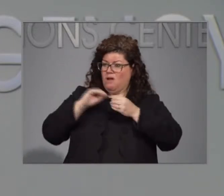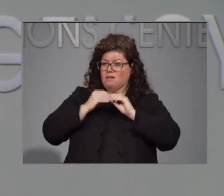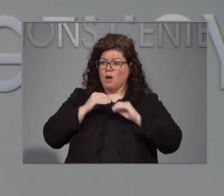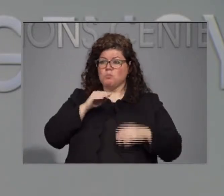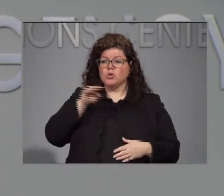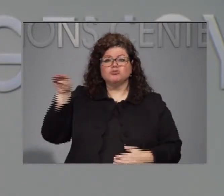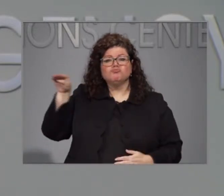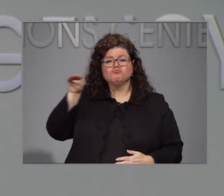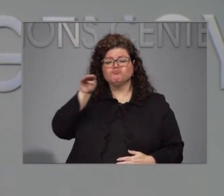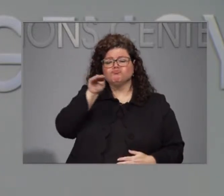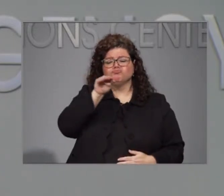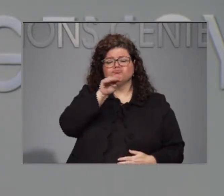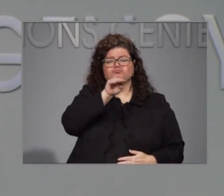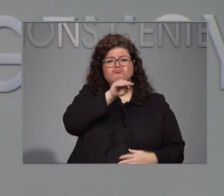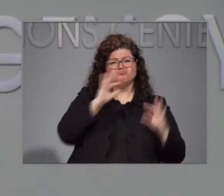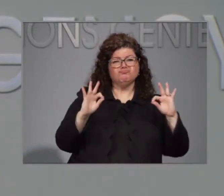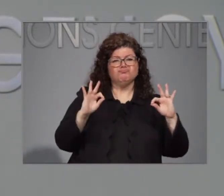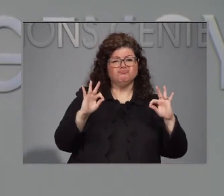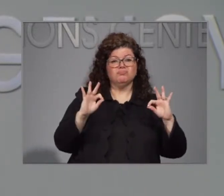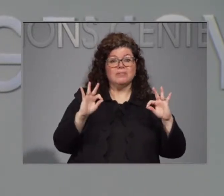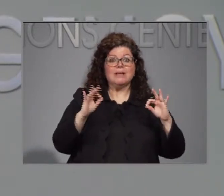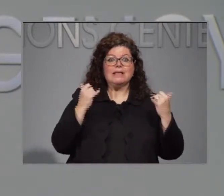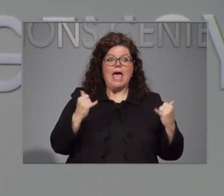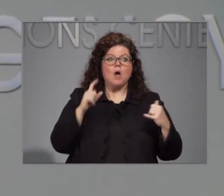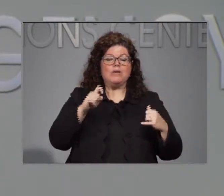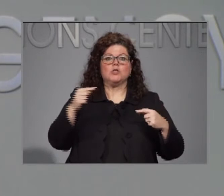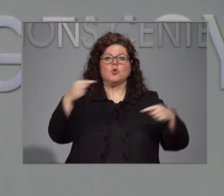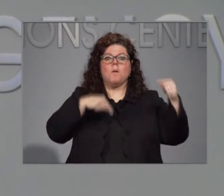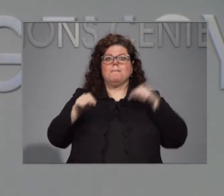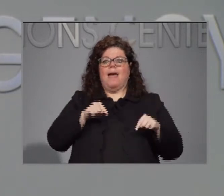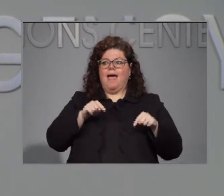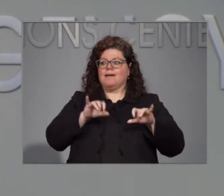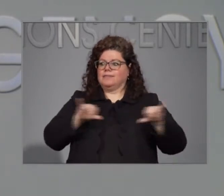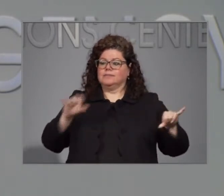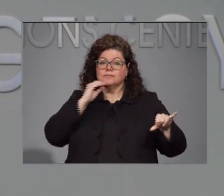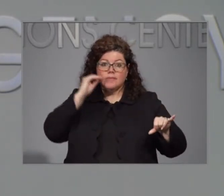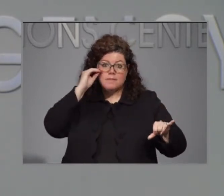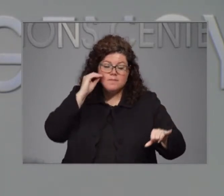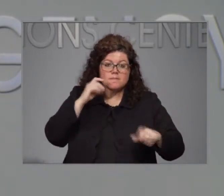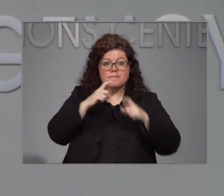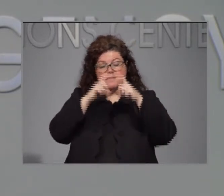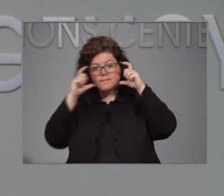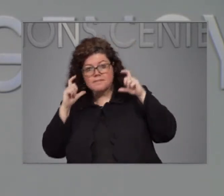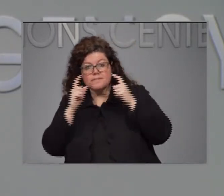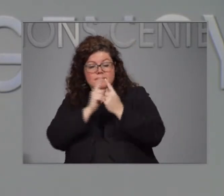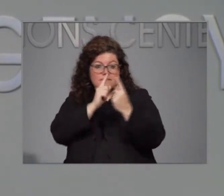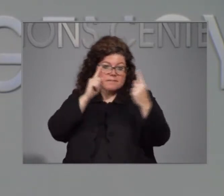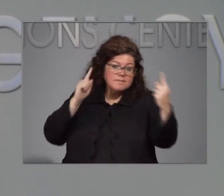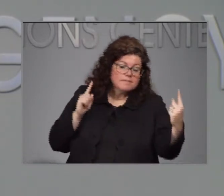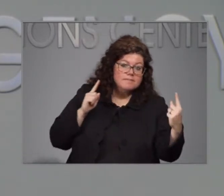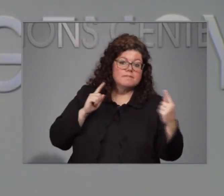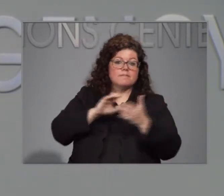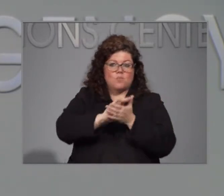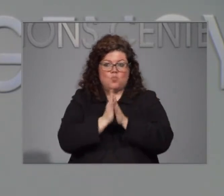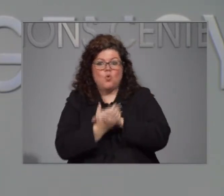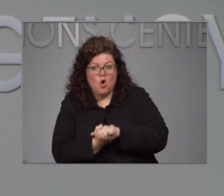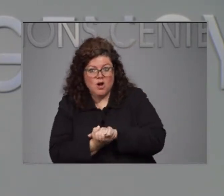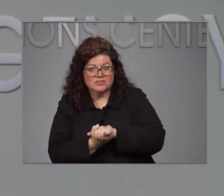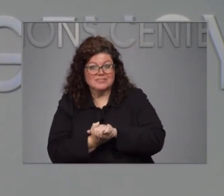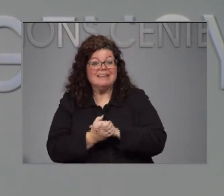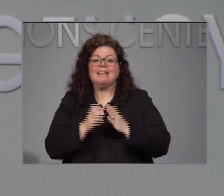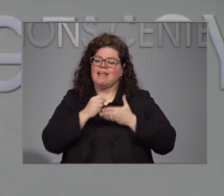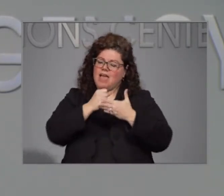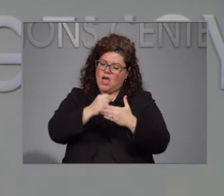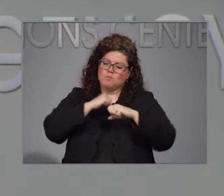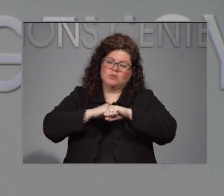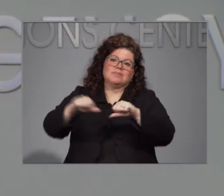Remember, we're all in this together. The actions that we all take right now will help protect our friends, our families, our neighbors,